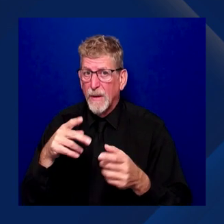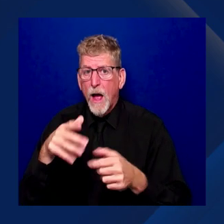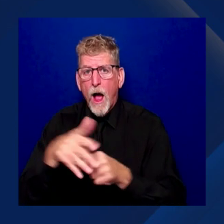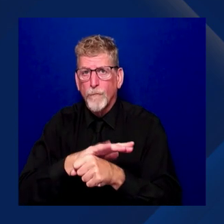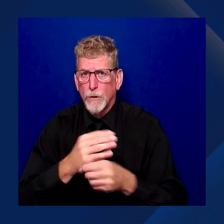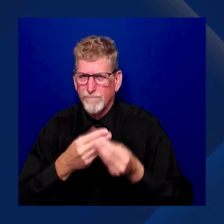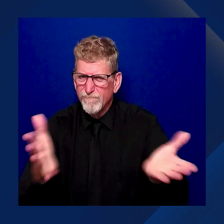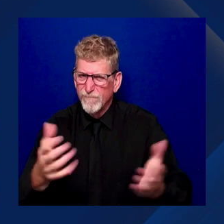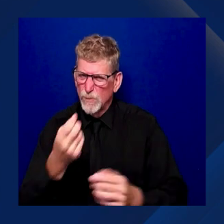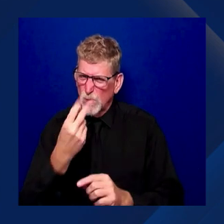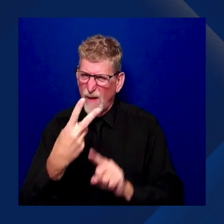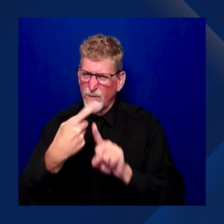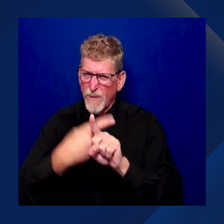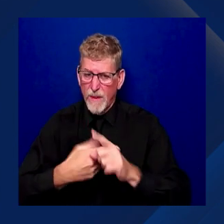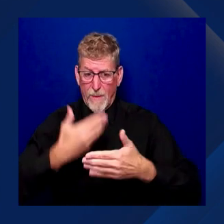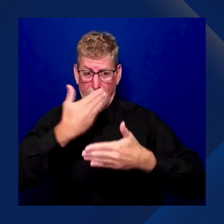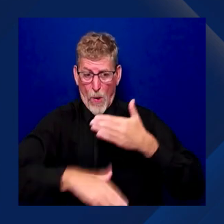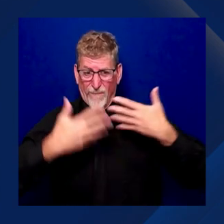an estimated